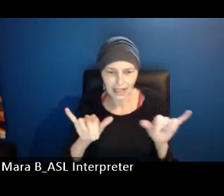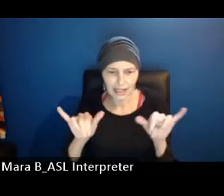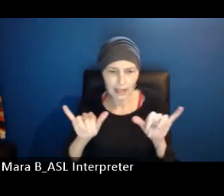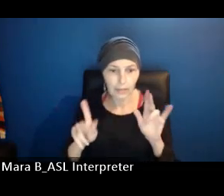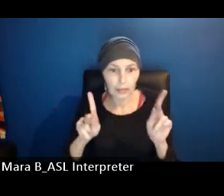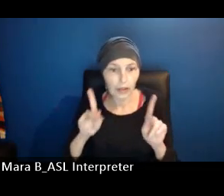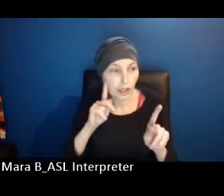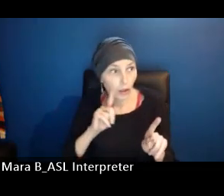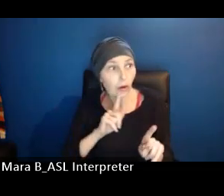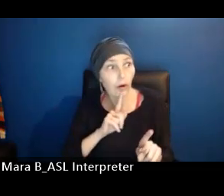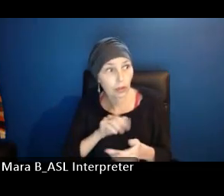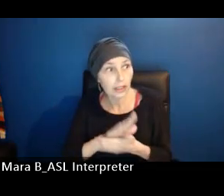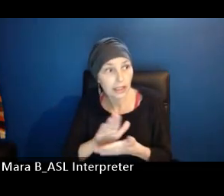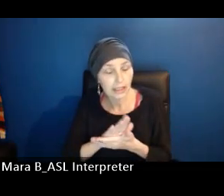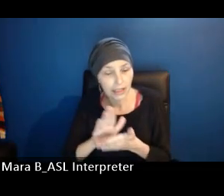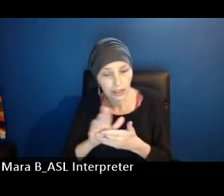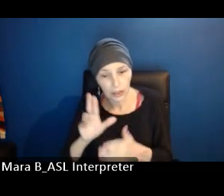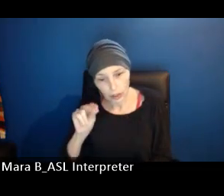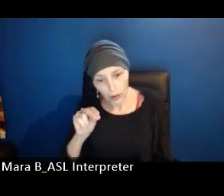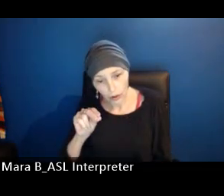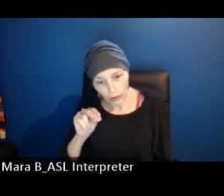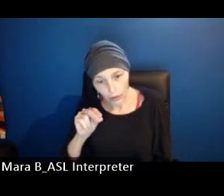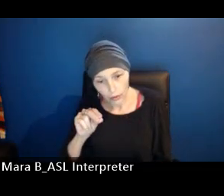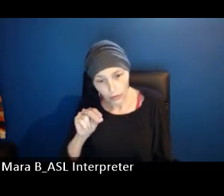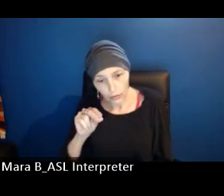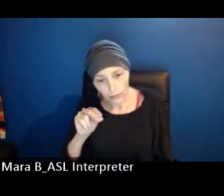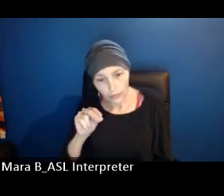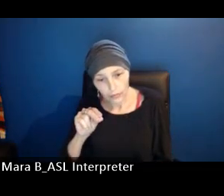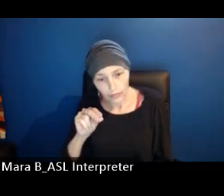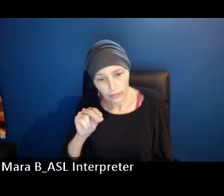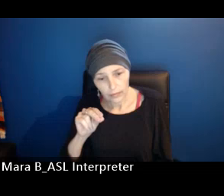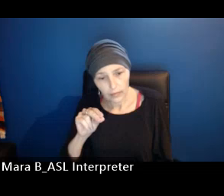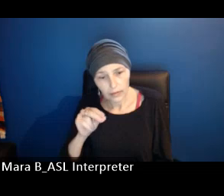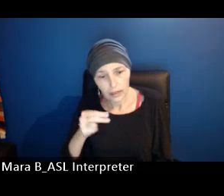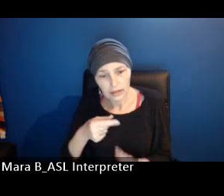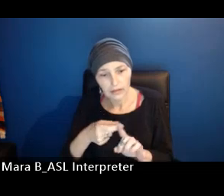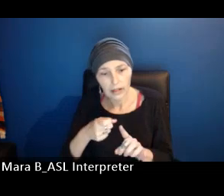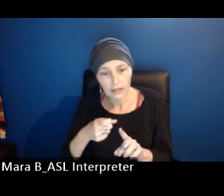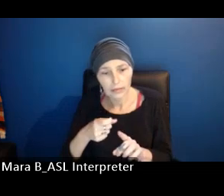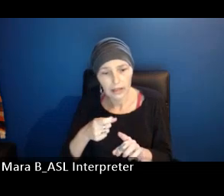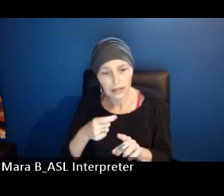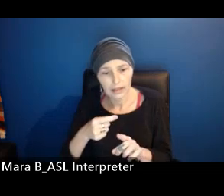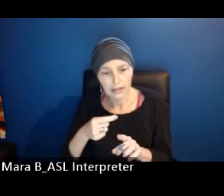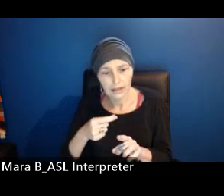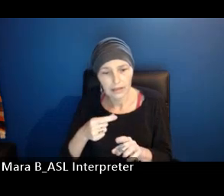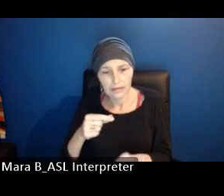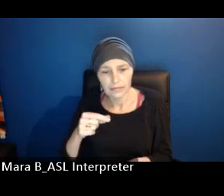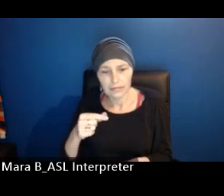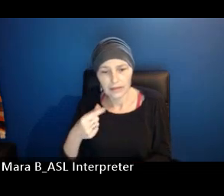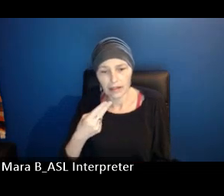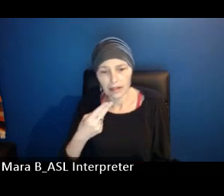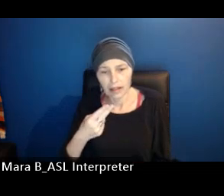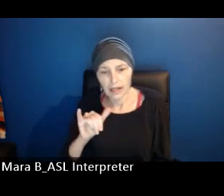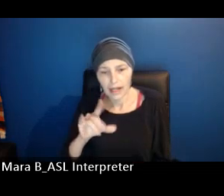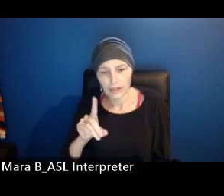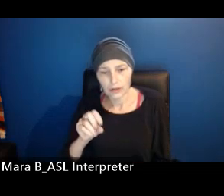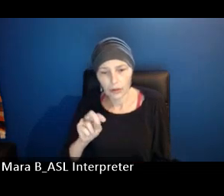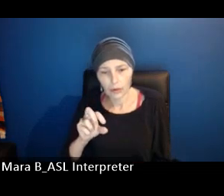It comes from the generation stations are not all hydroelectric. It comes from coal, comes from